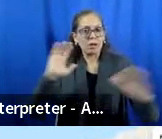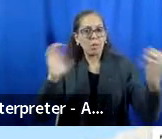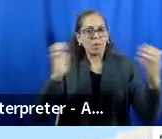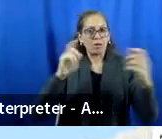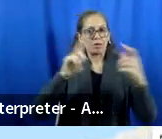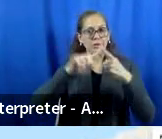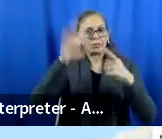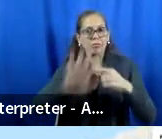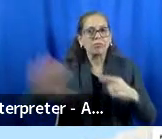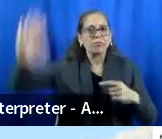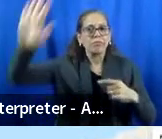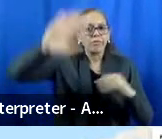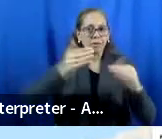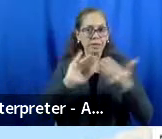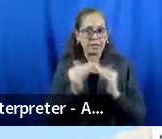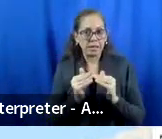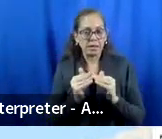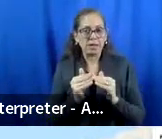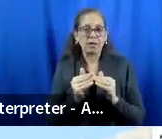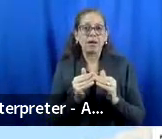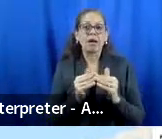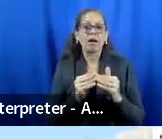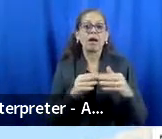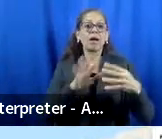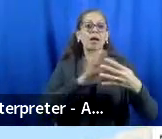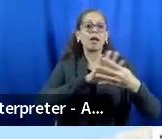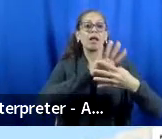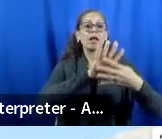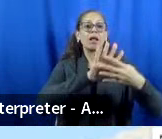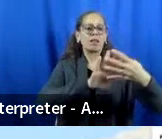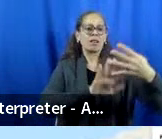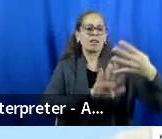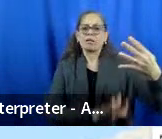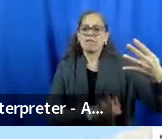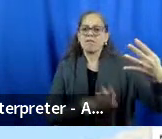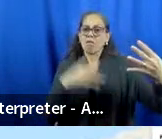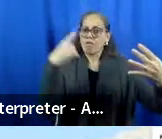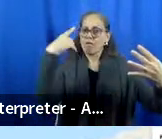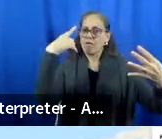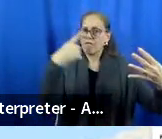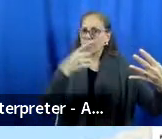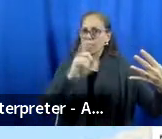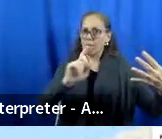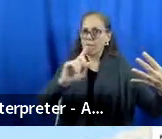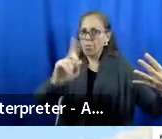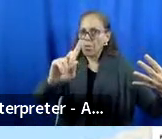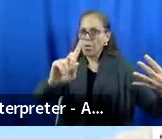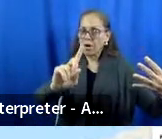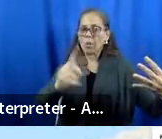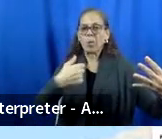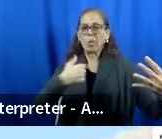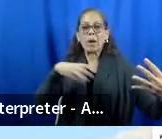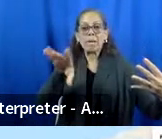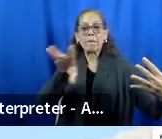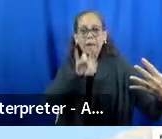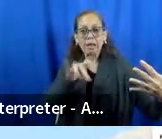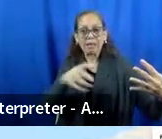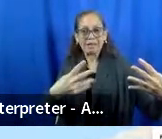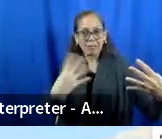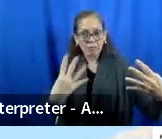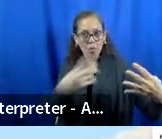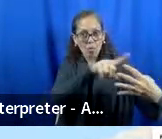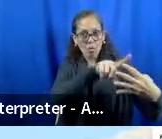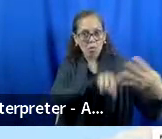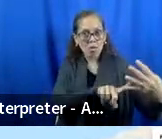of the city. Now, where did these 4 data points come from? Well, we picked these 4 indicators because